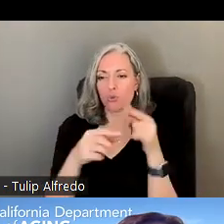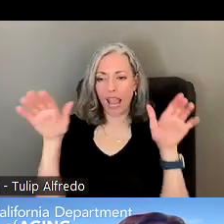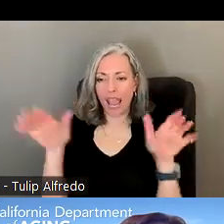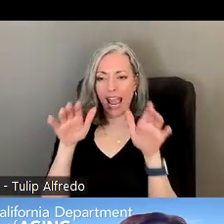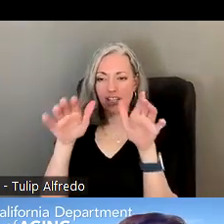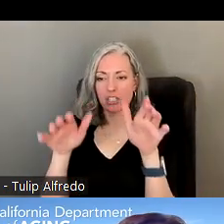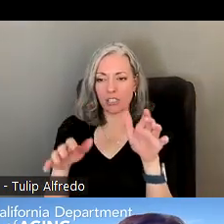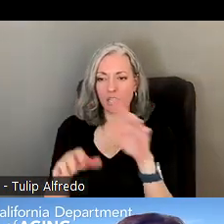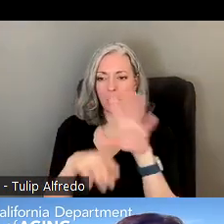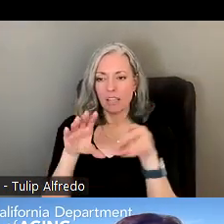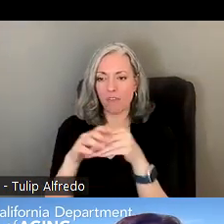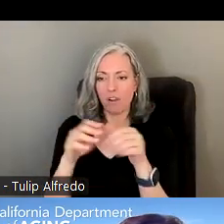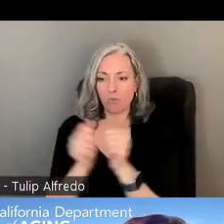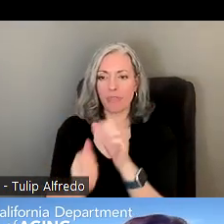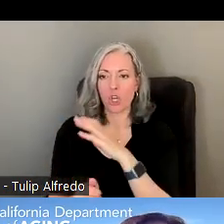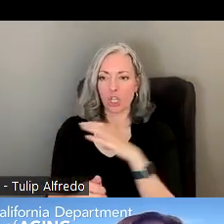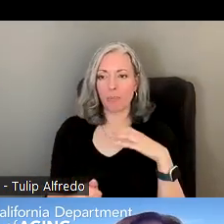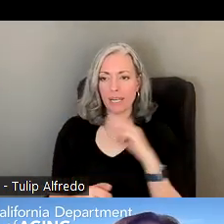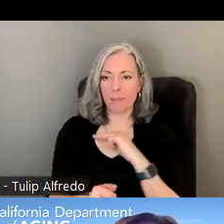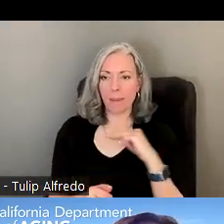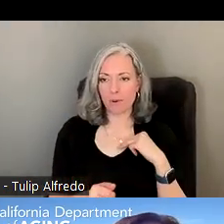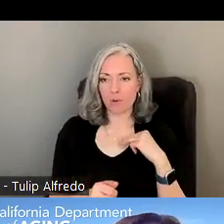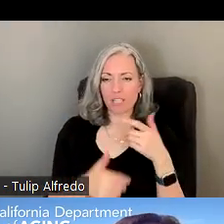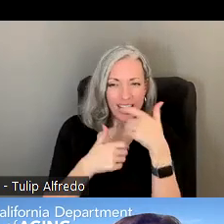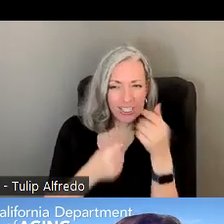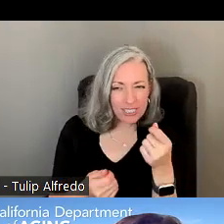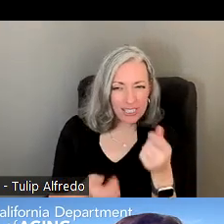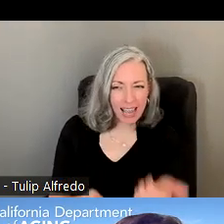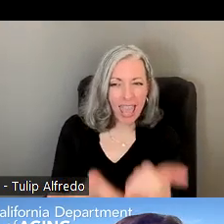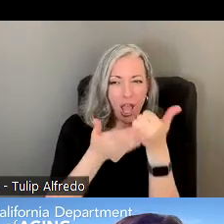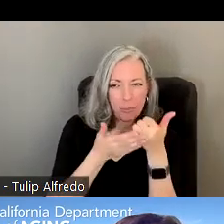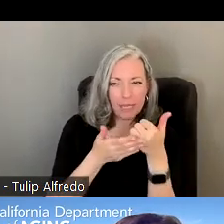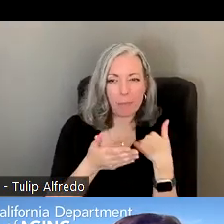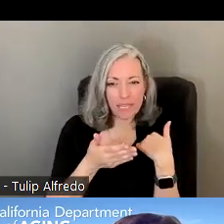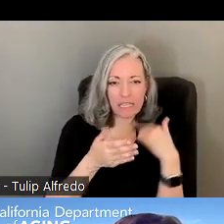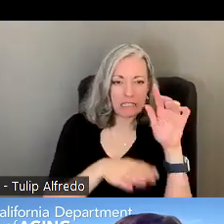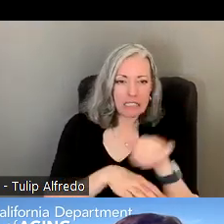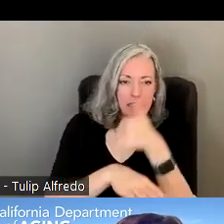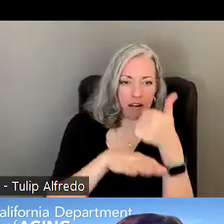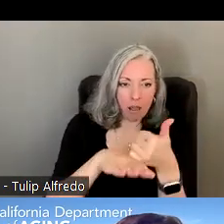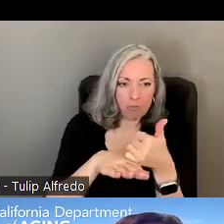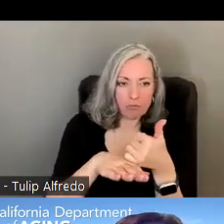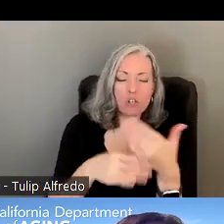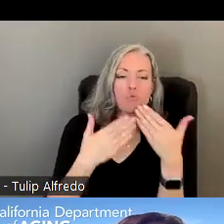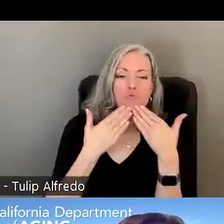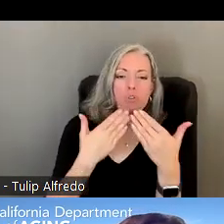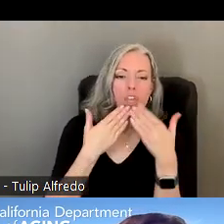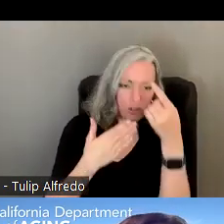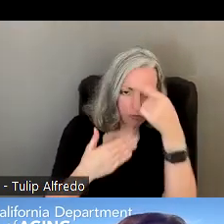committee members who would be interested in helping me kind of devise what this would look like. And so thank you for those